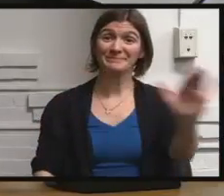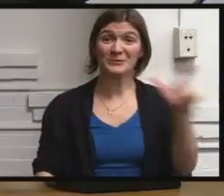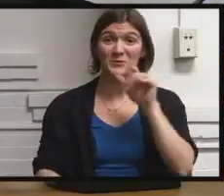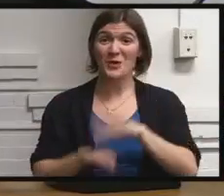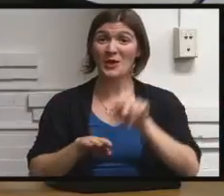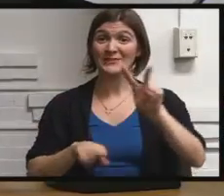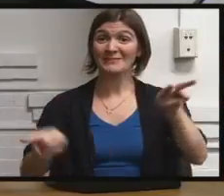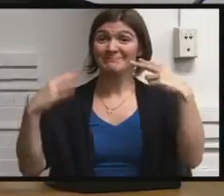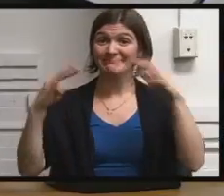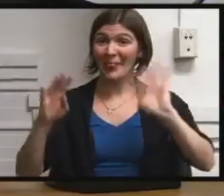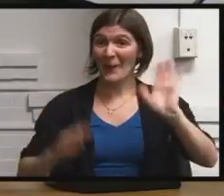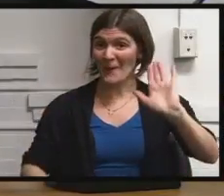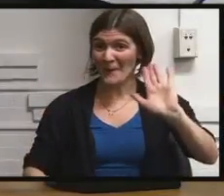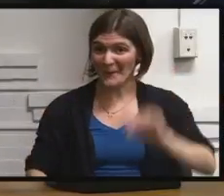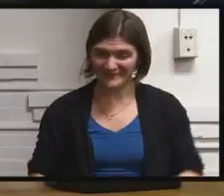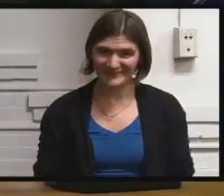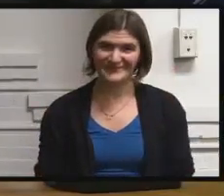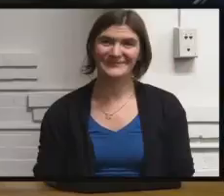who's watching us on TV.